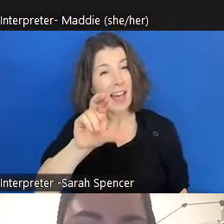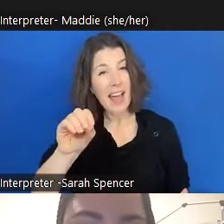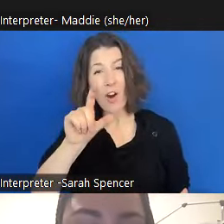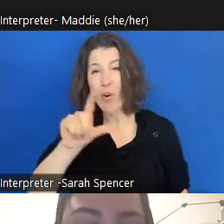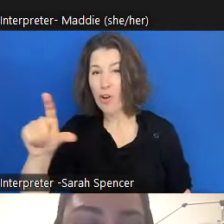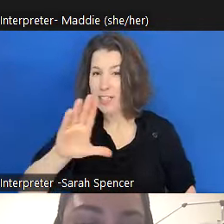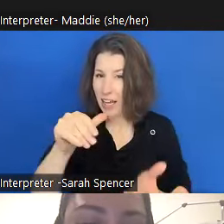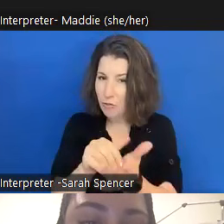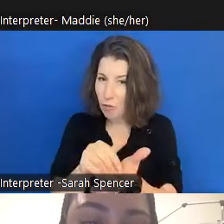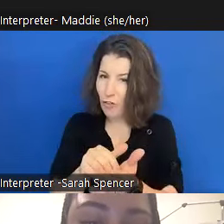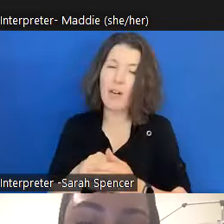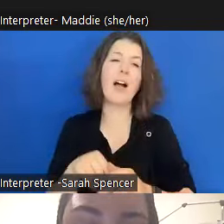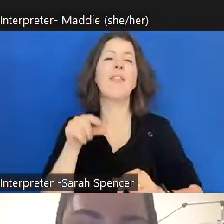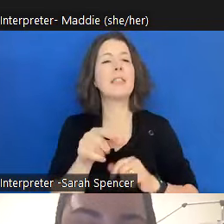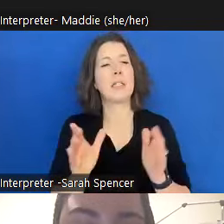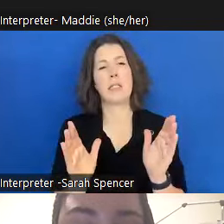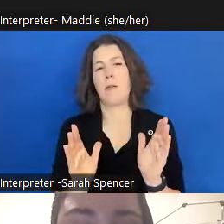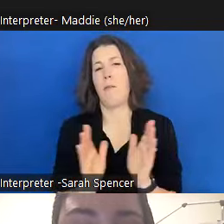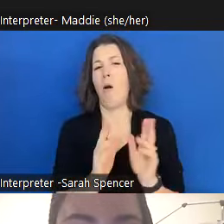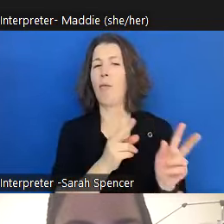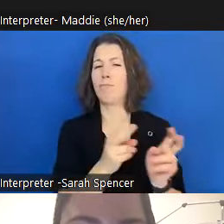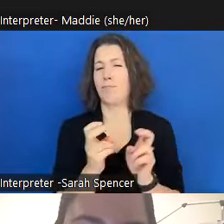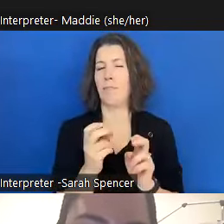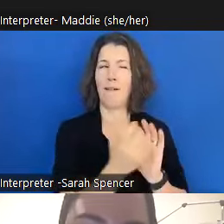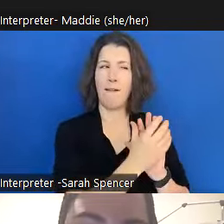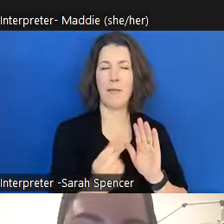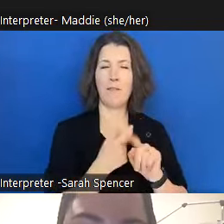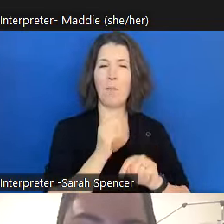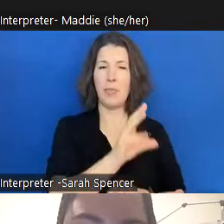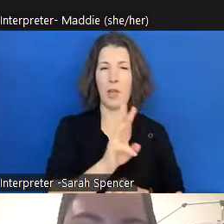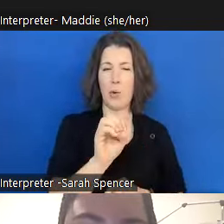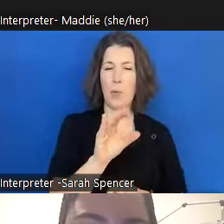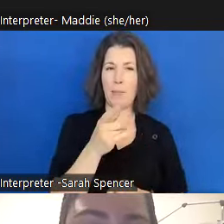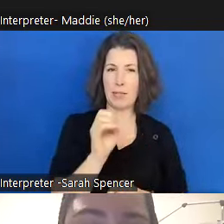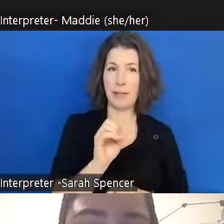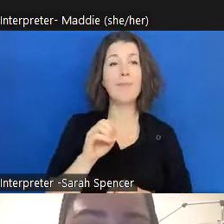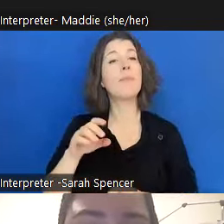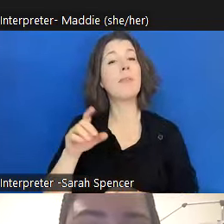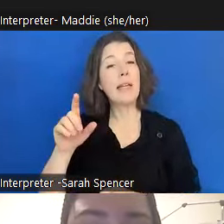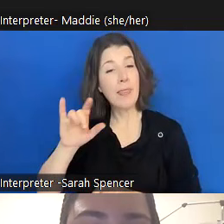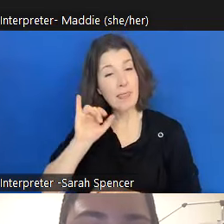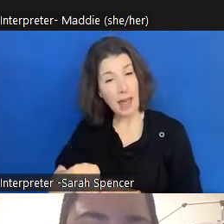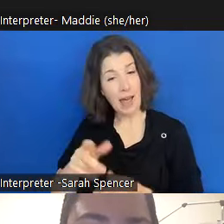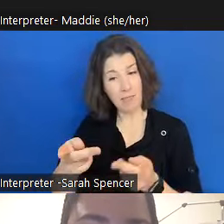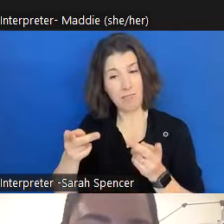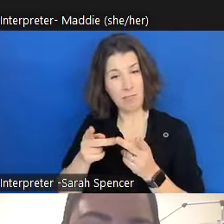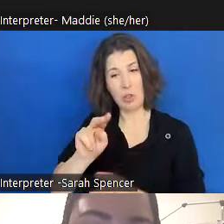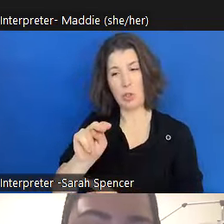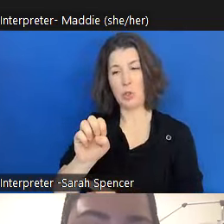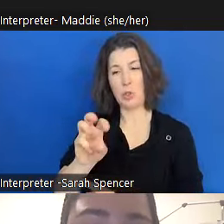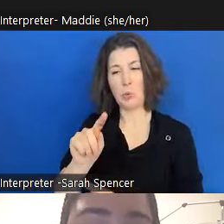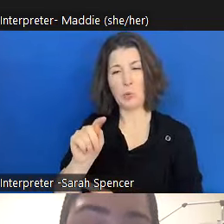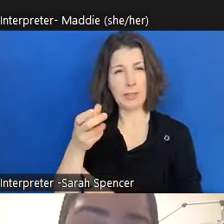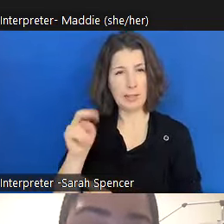small excerpt that I copied from their website, but it's a beautiful campus in Newton, Massachusetts. It is for adults with vision